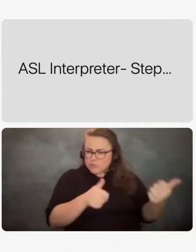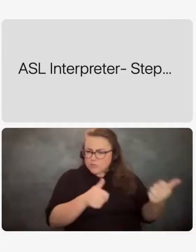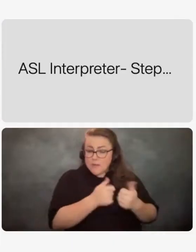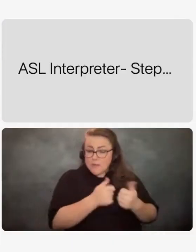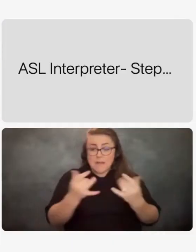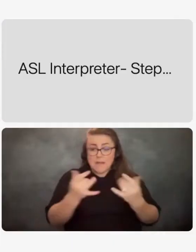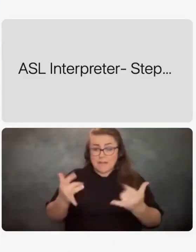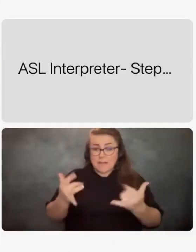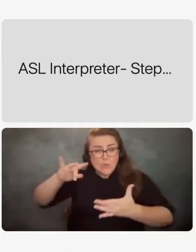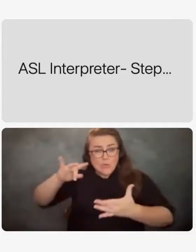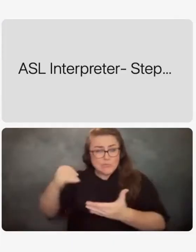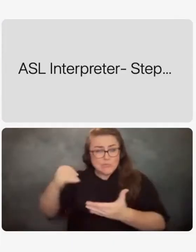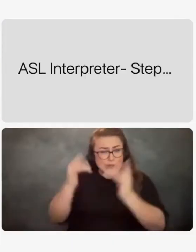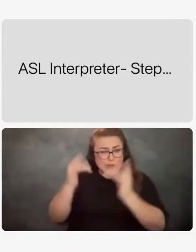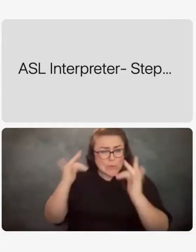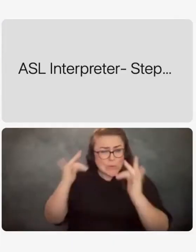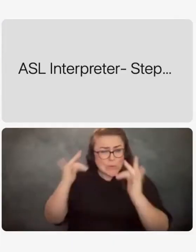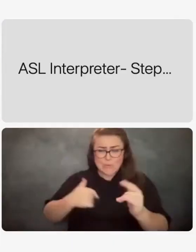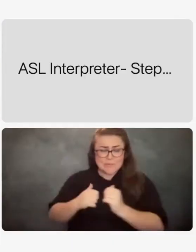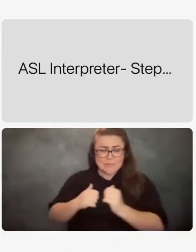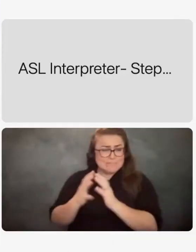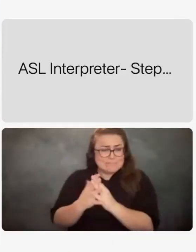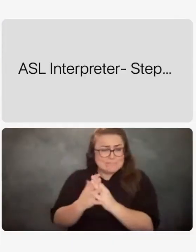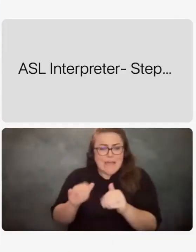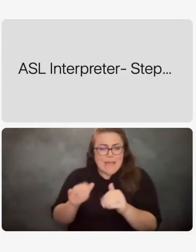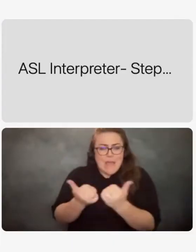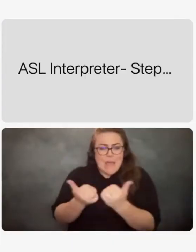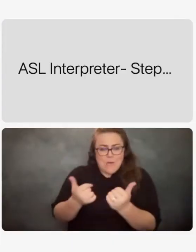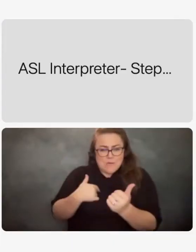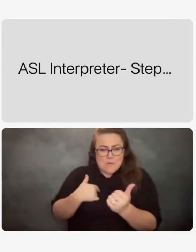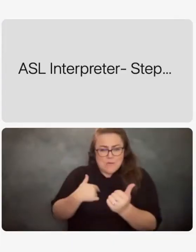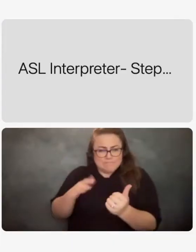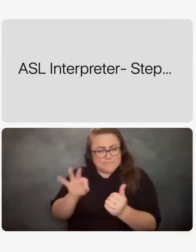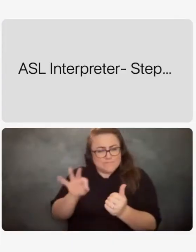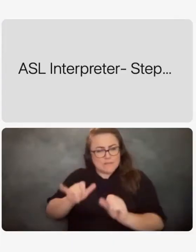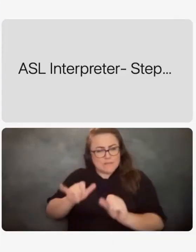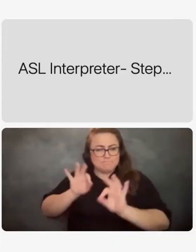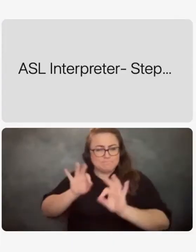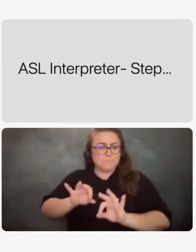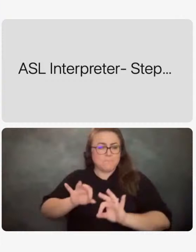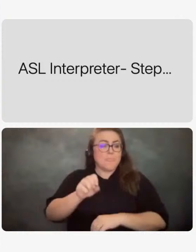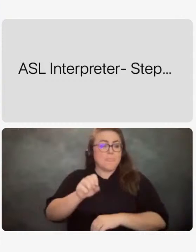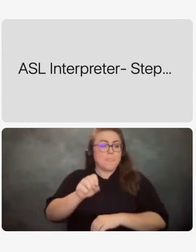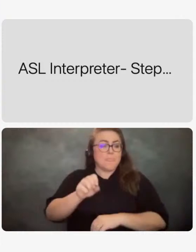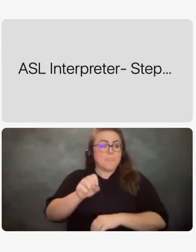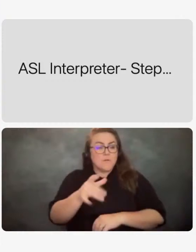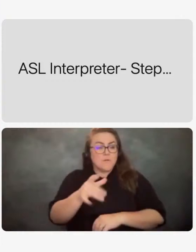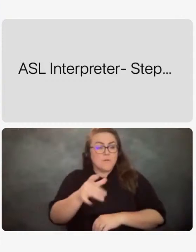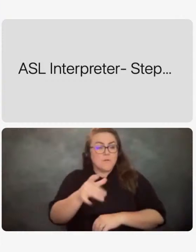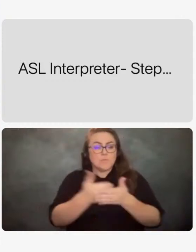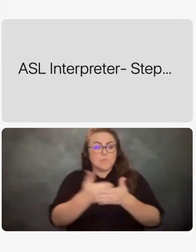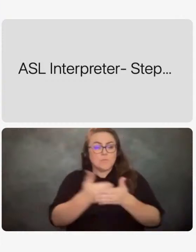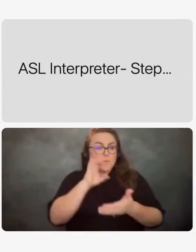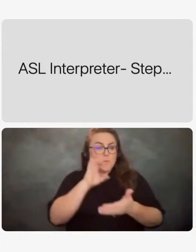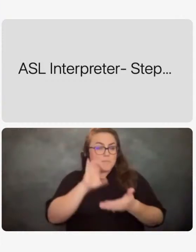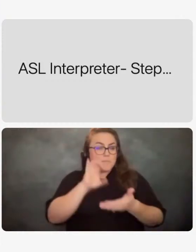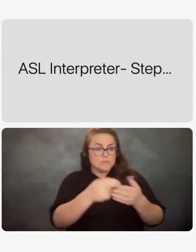This shows more of the internal pedestrian circulation across the school, across the site. And you can go to the next